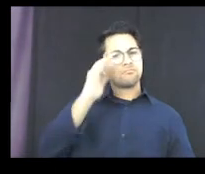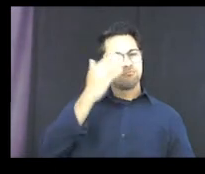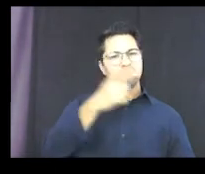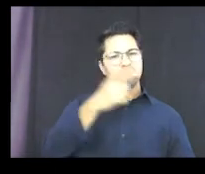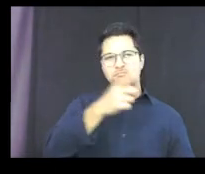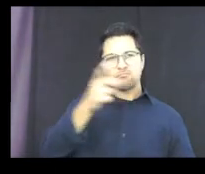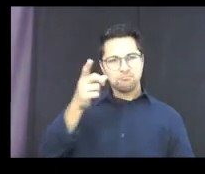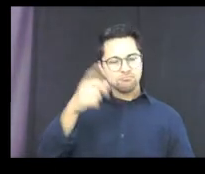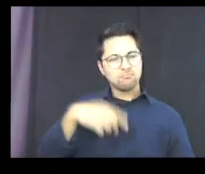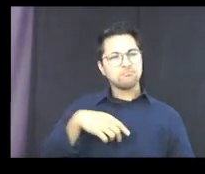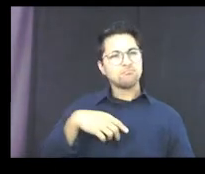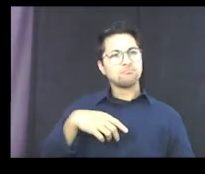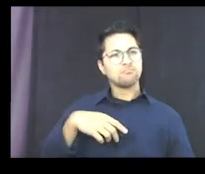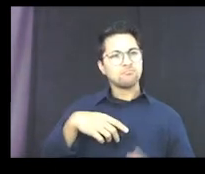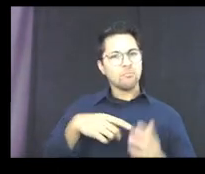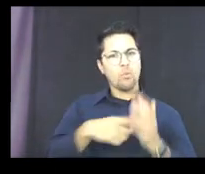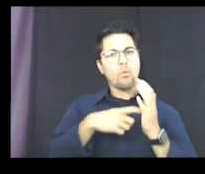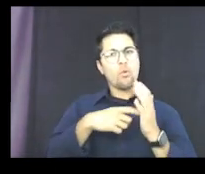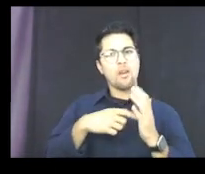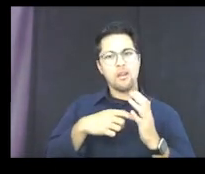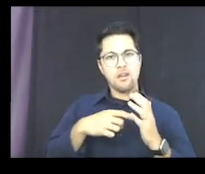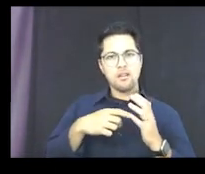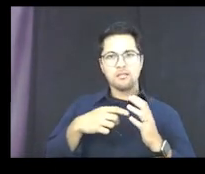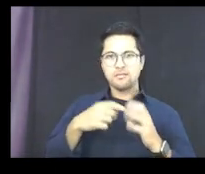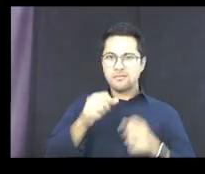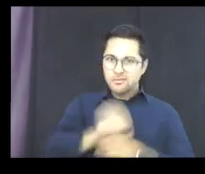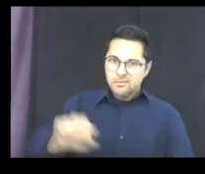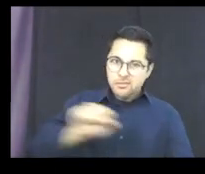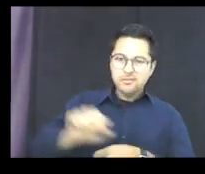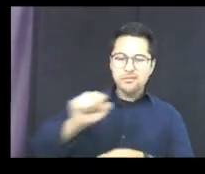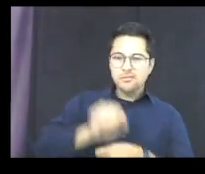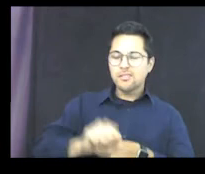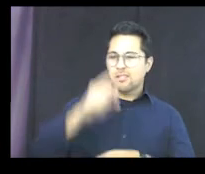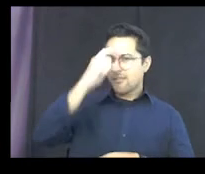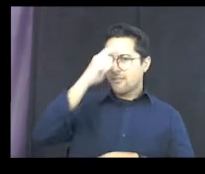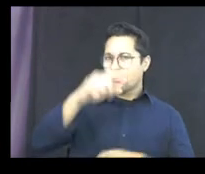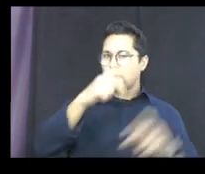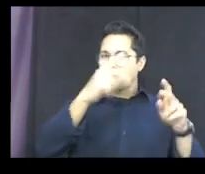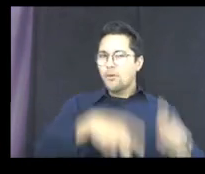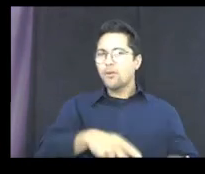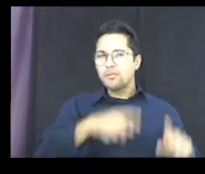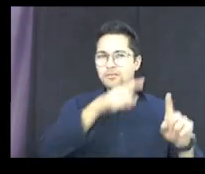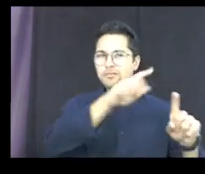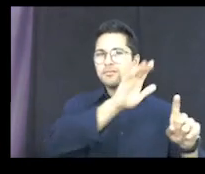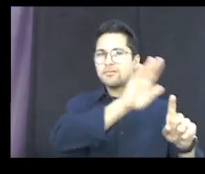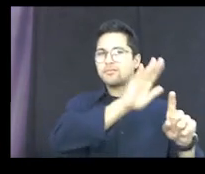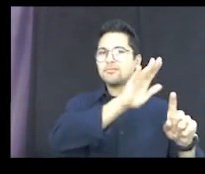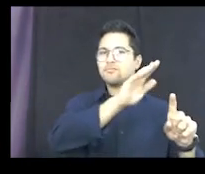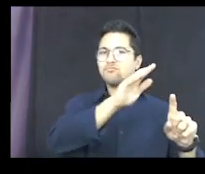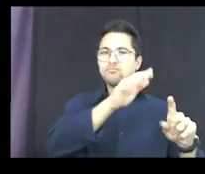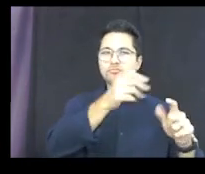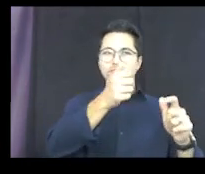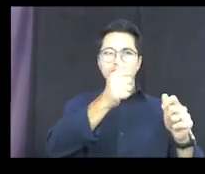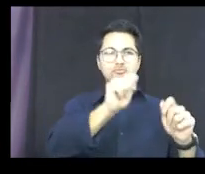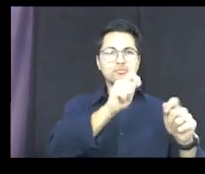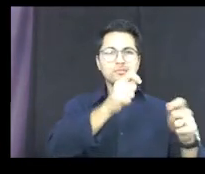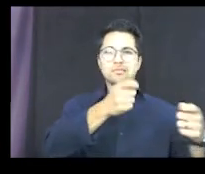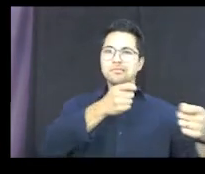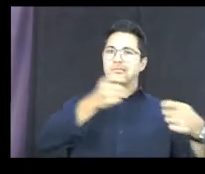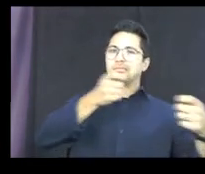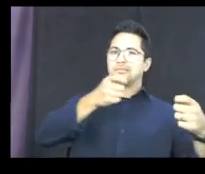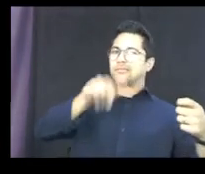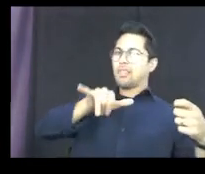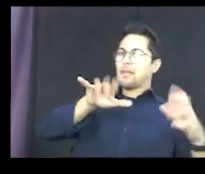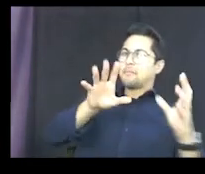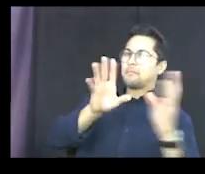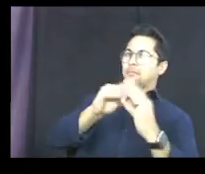require effort on the one who is kind of navigating the